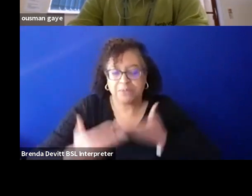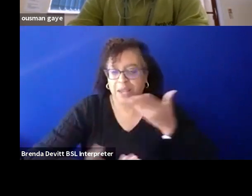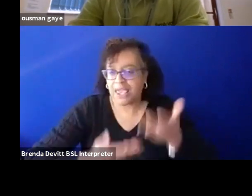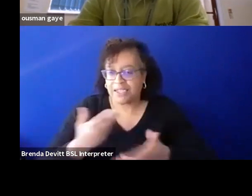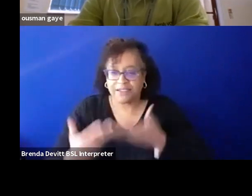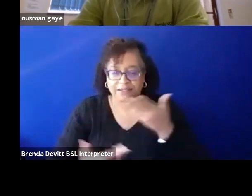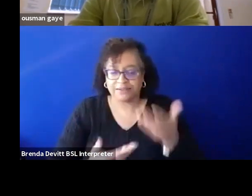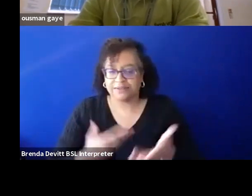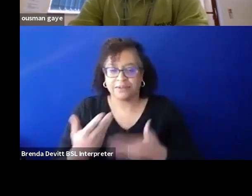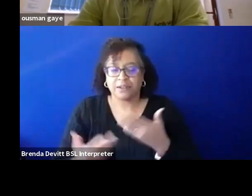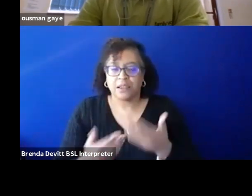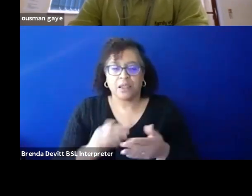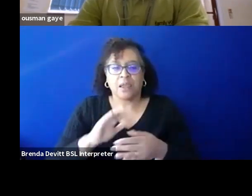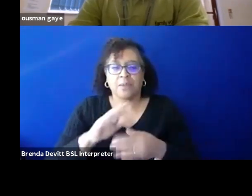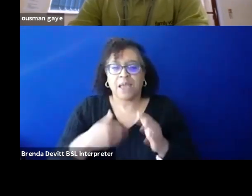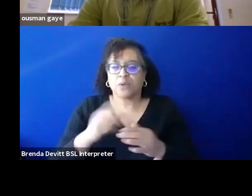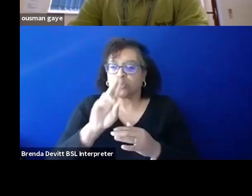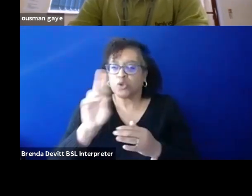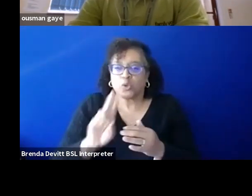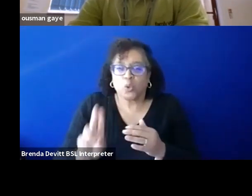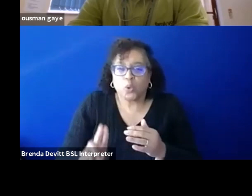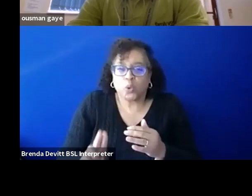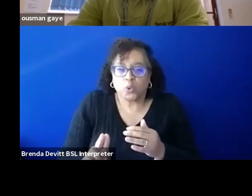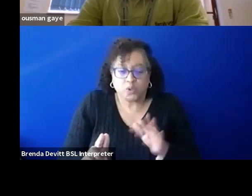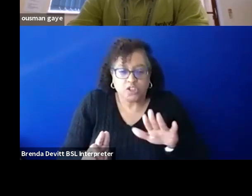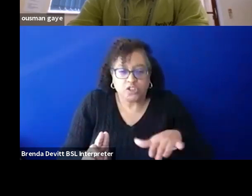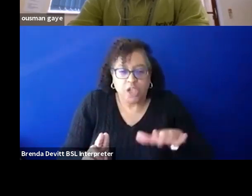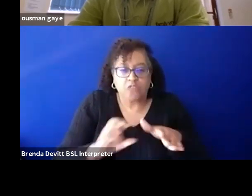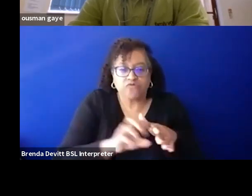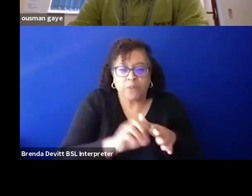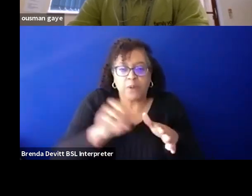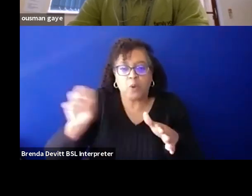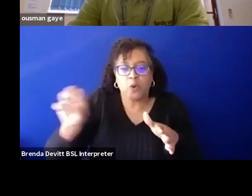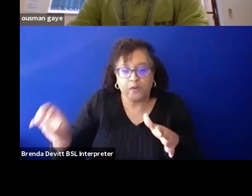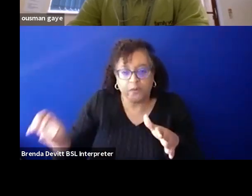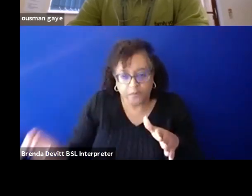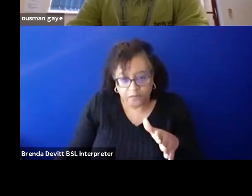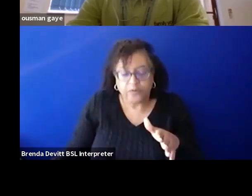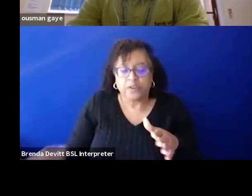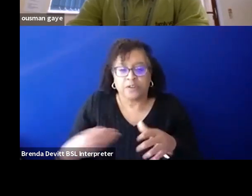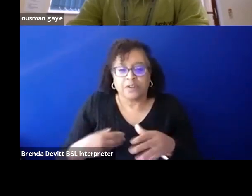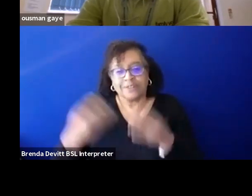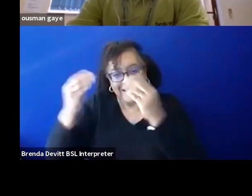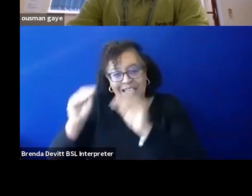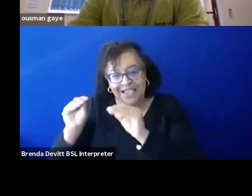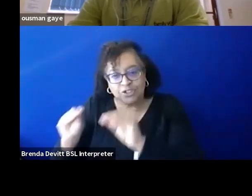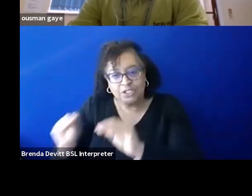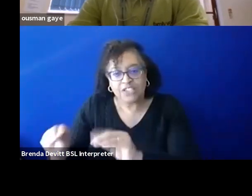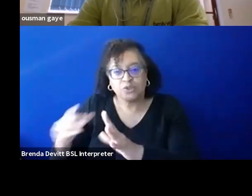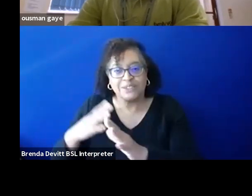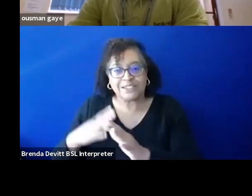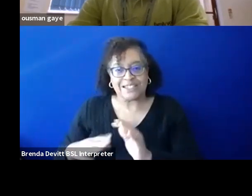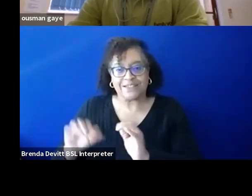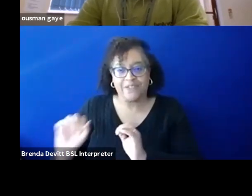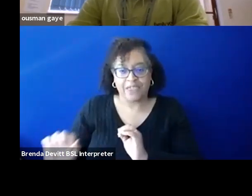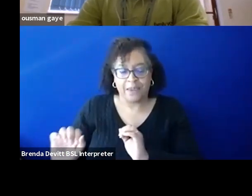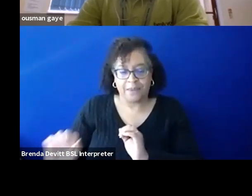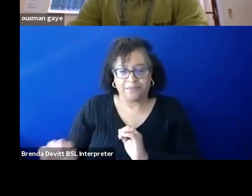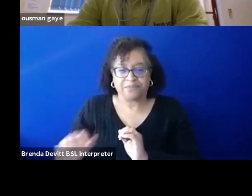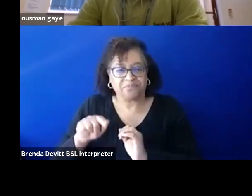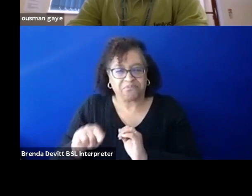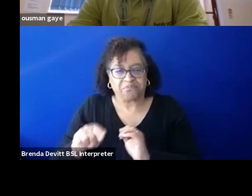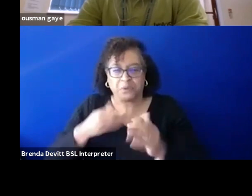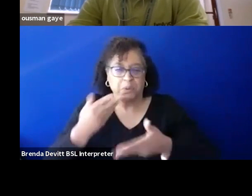regarding exclusion from educational settings. This will include an outline